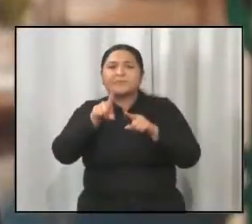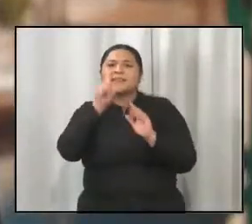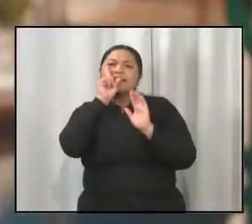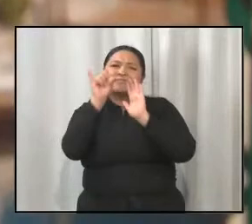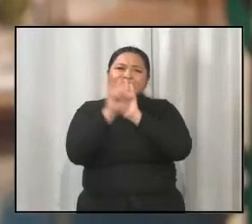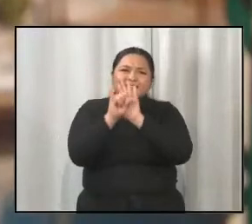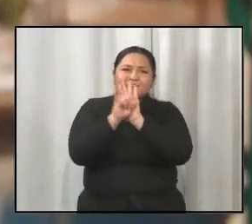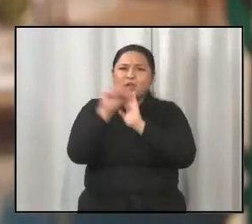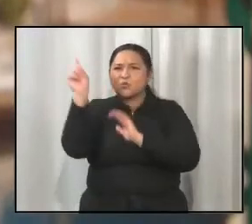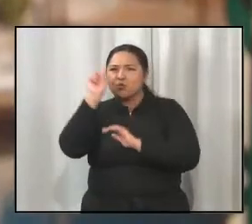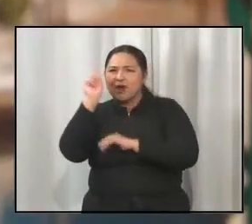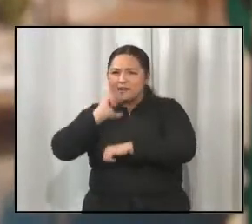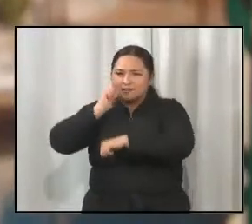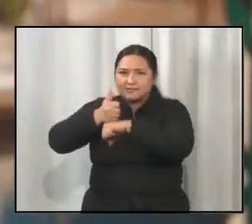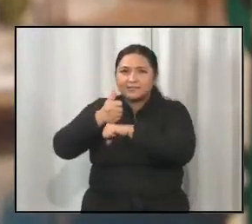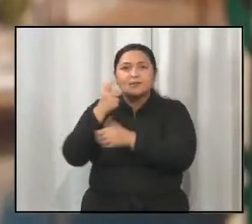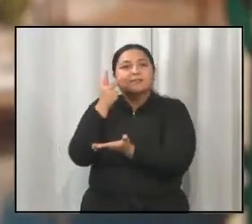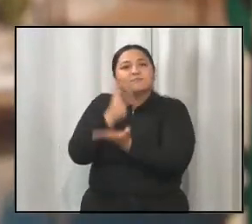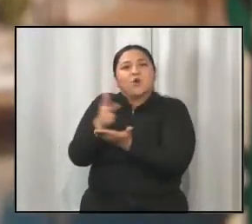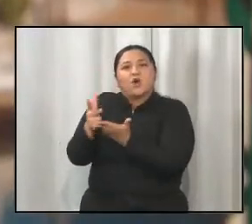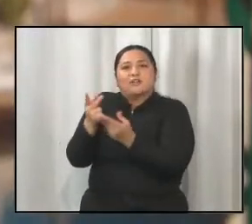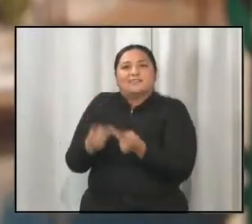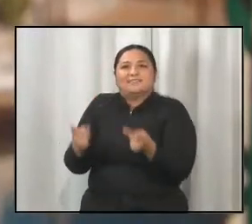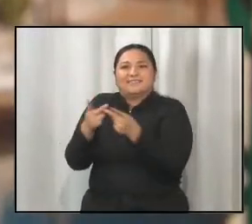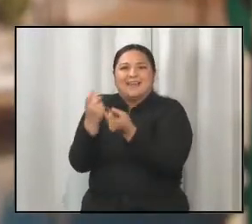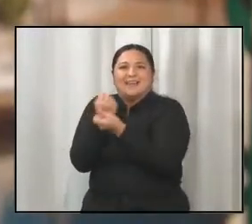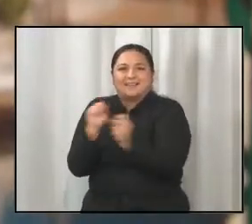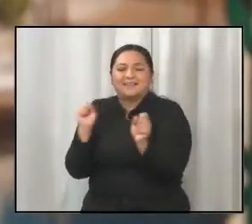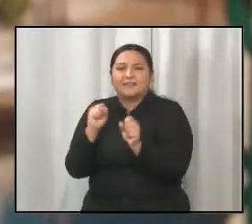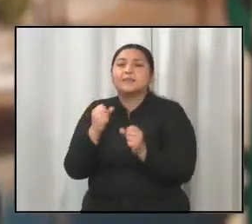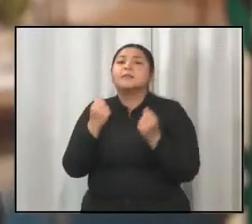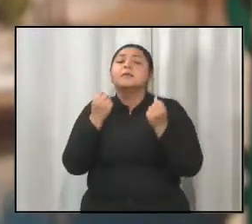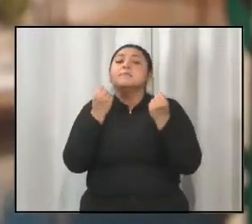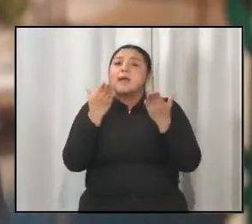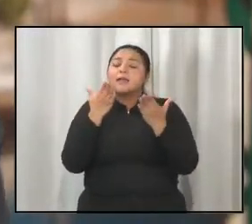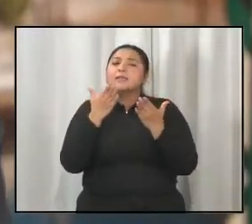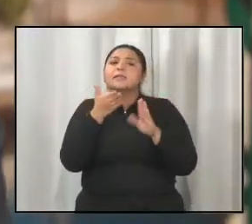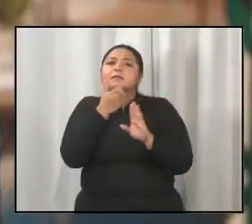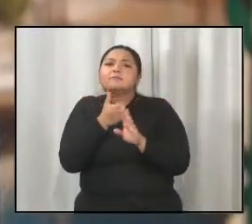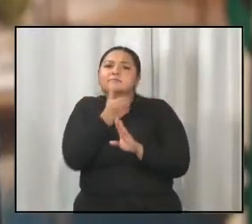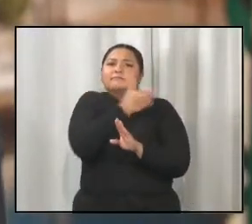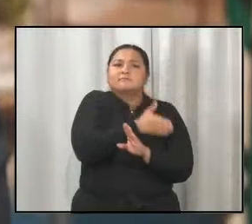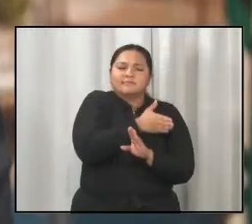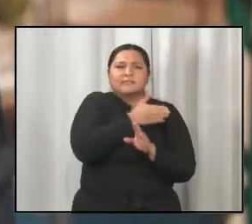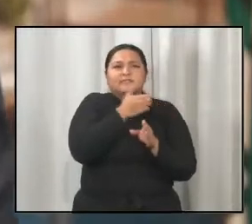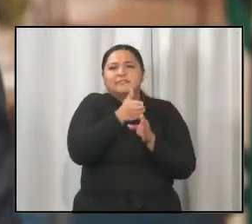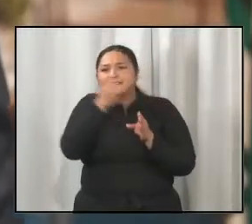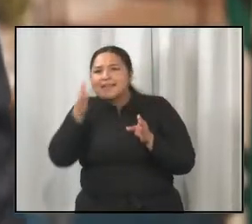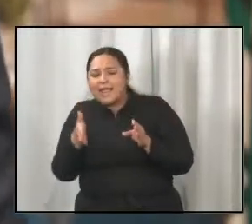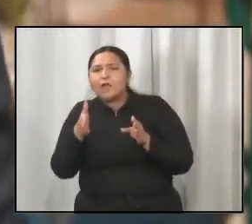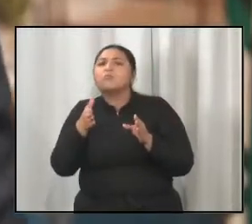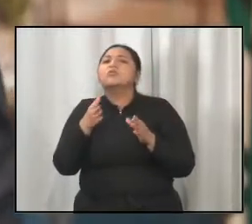site. I received a number of letters from adjacent neighbors in support of this. I want to thank our